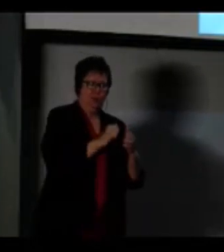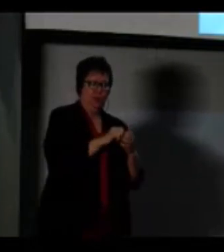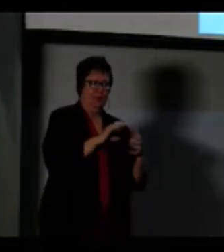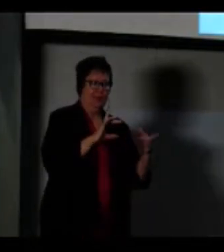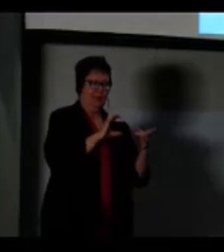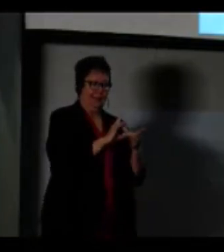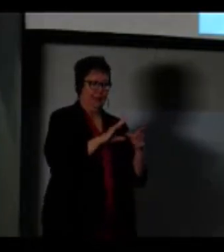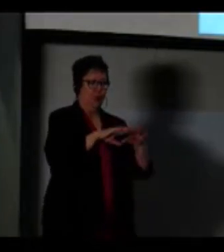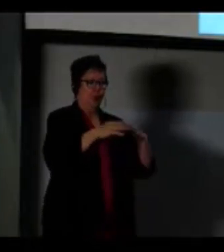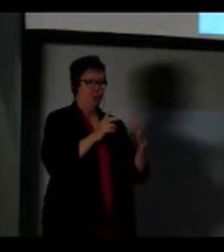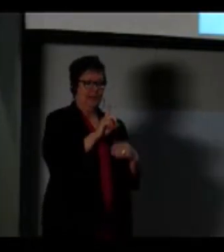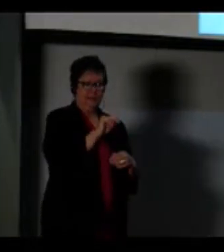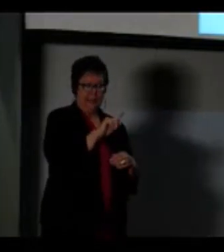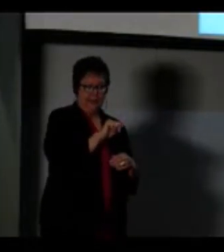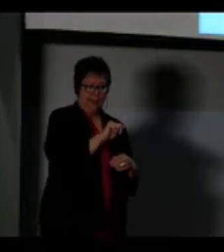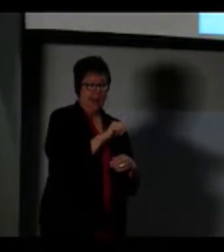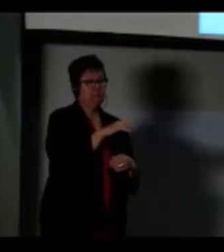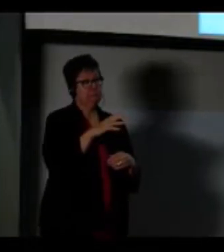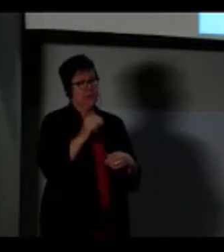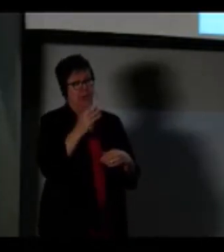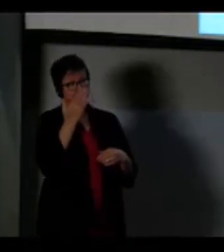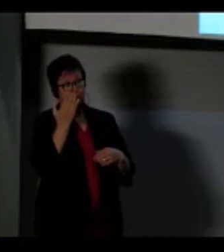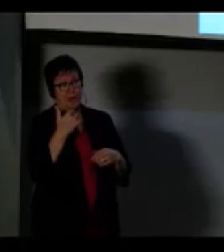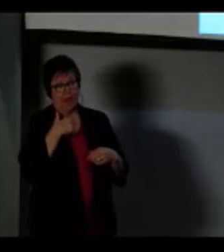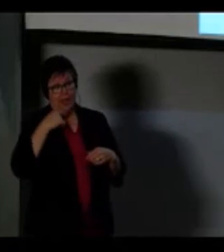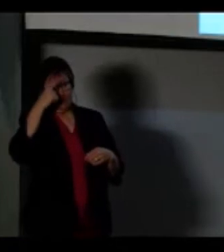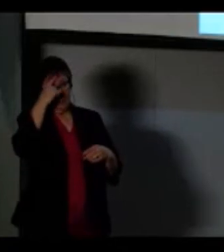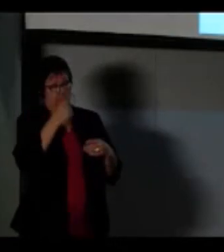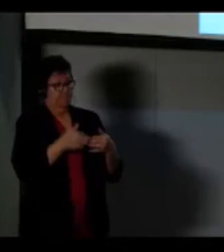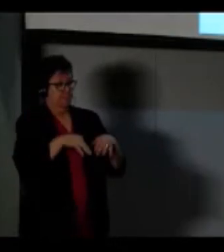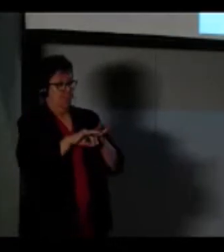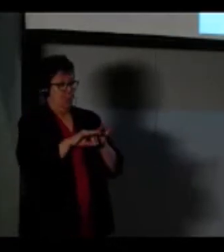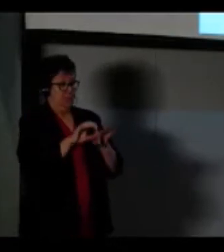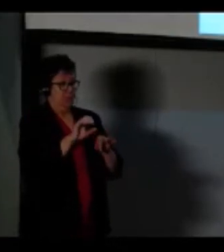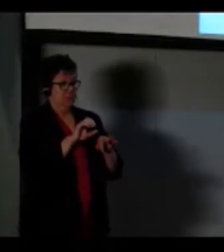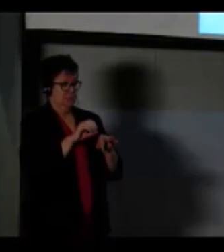think these are important steps in digitizing for impact.